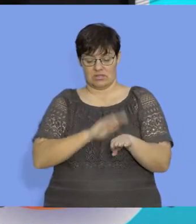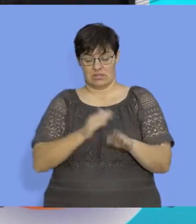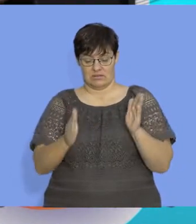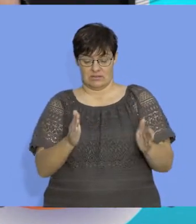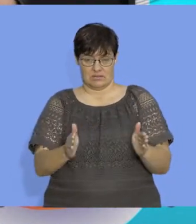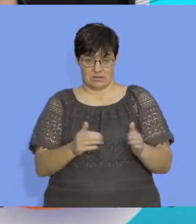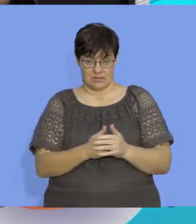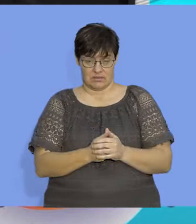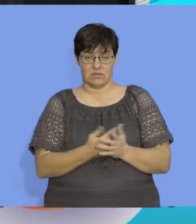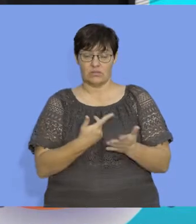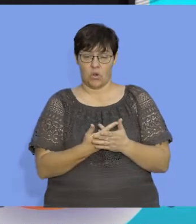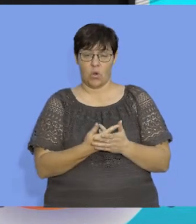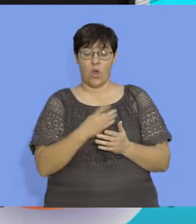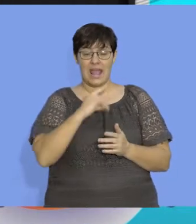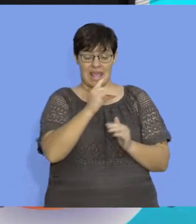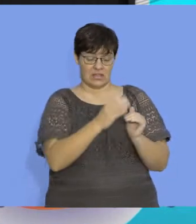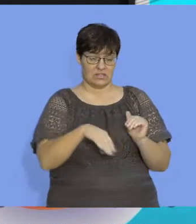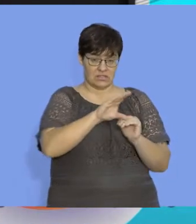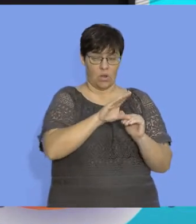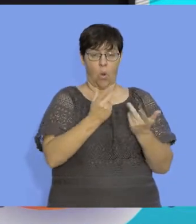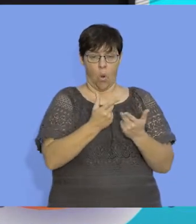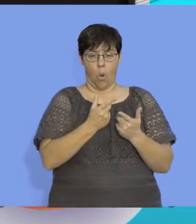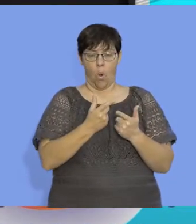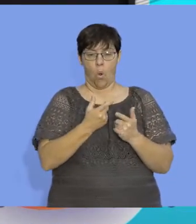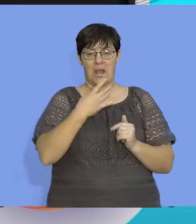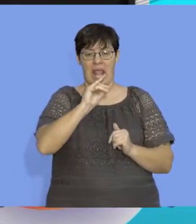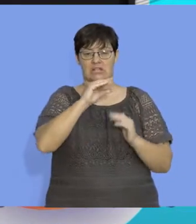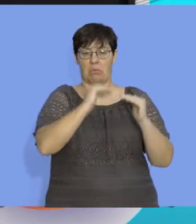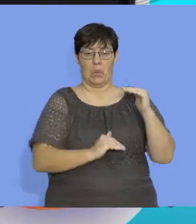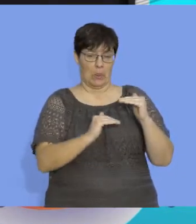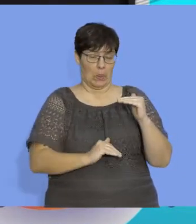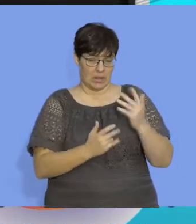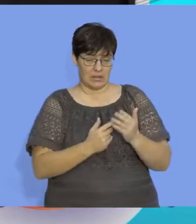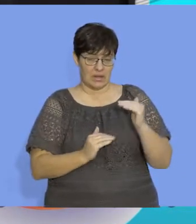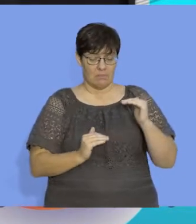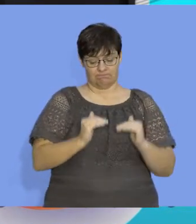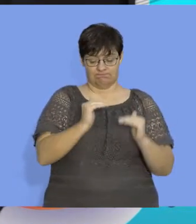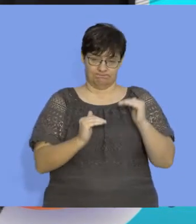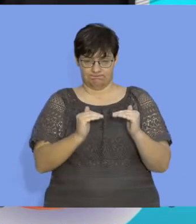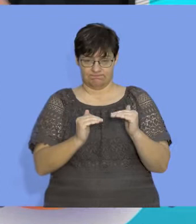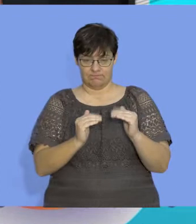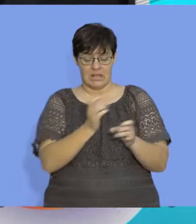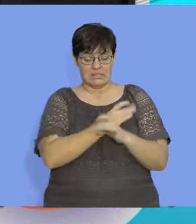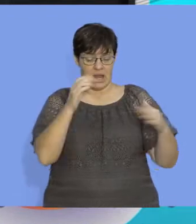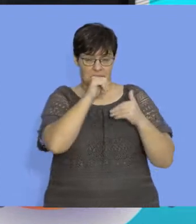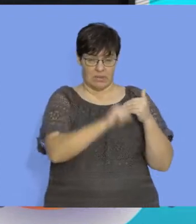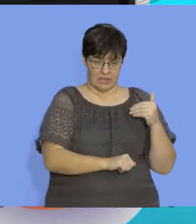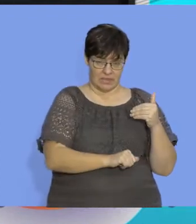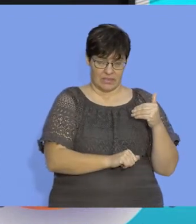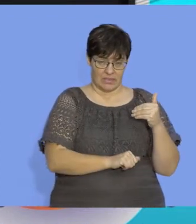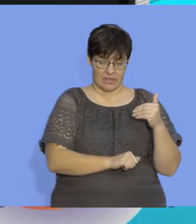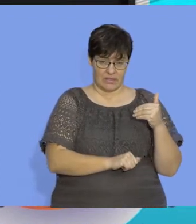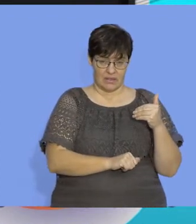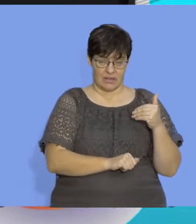have a cash surplus or a cash deficit, and then you'll bring in your balance of your cash at the beginning of the month. We're